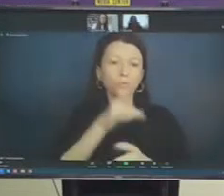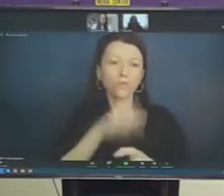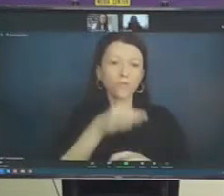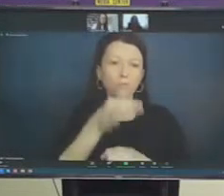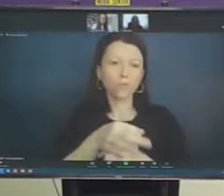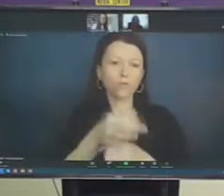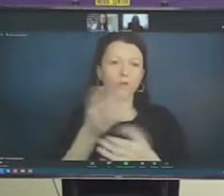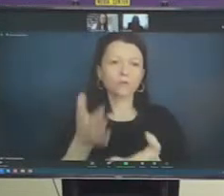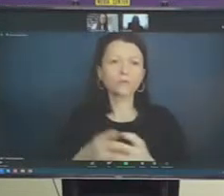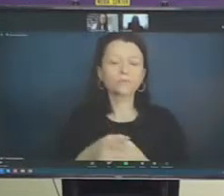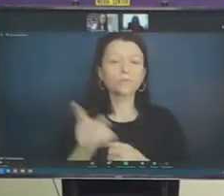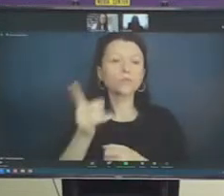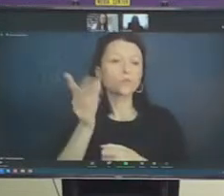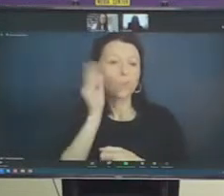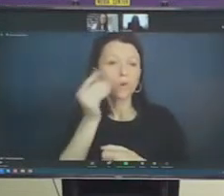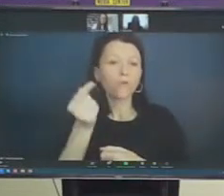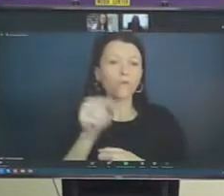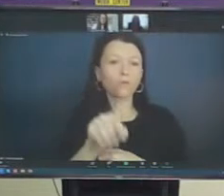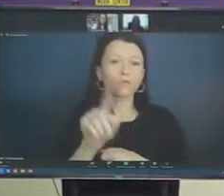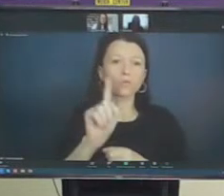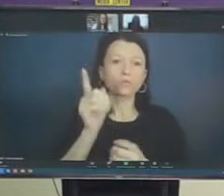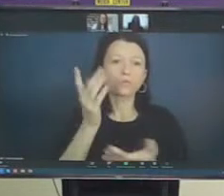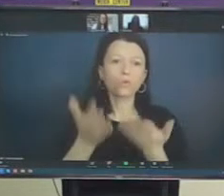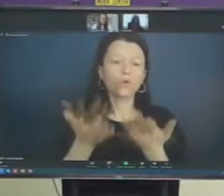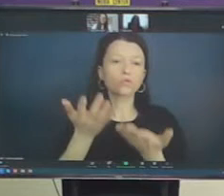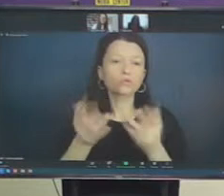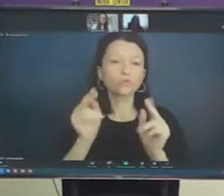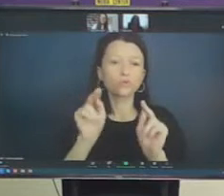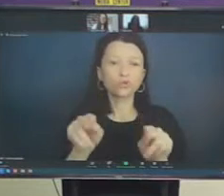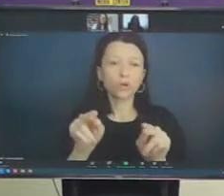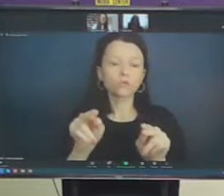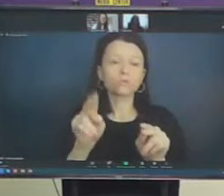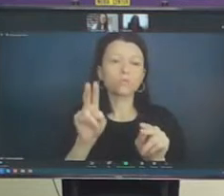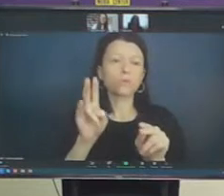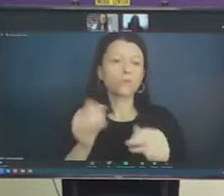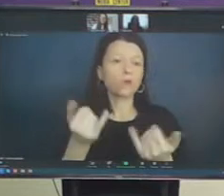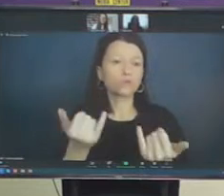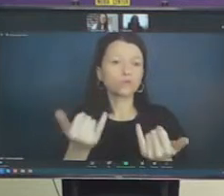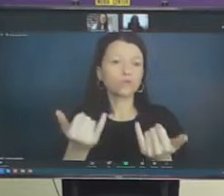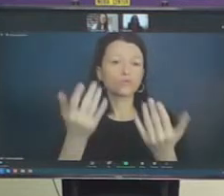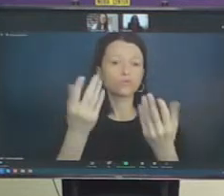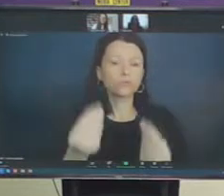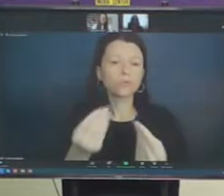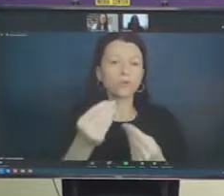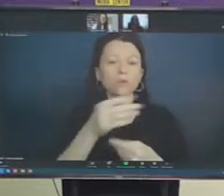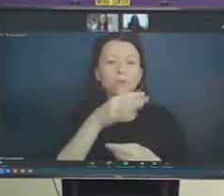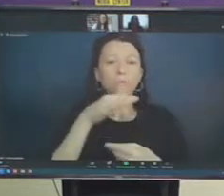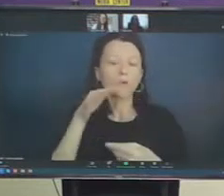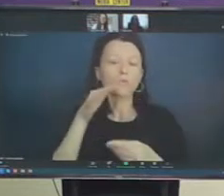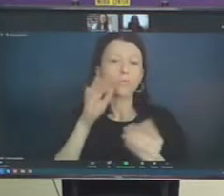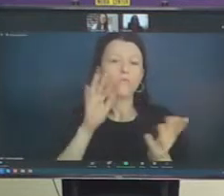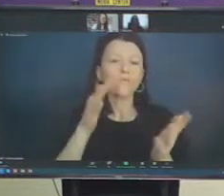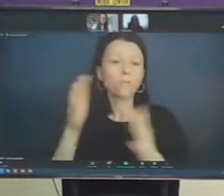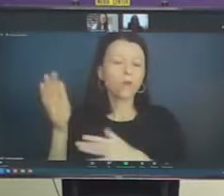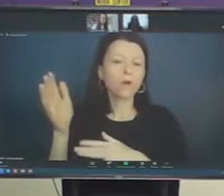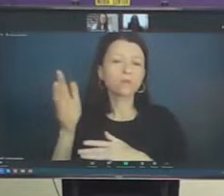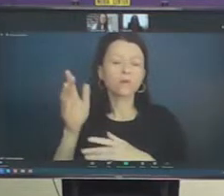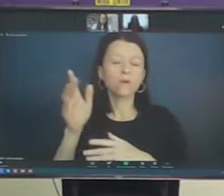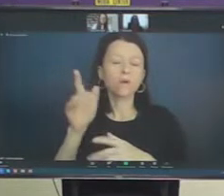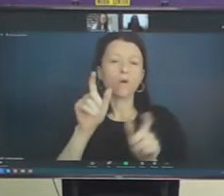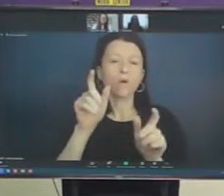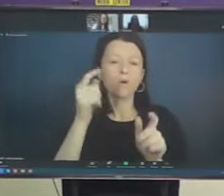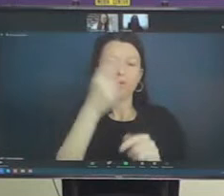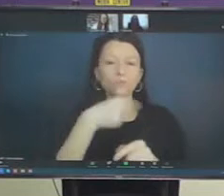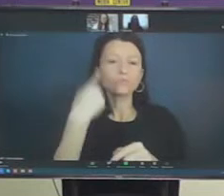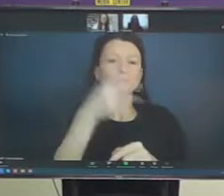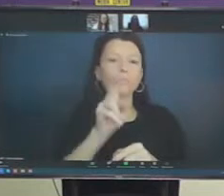is not exactly so. In the majority of cases, these things are not interrelated. We should explain it to the society, explain